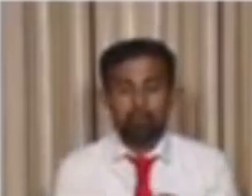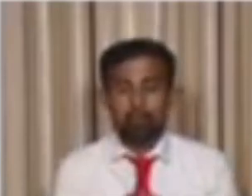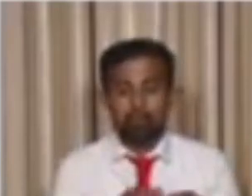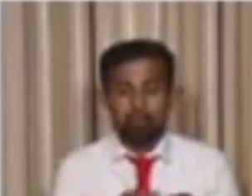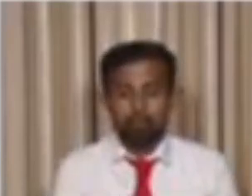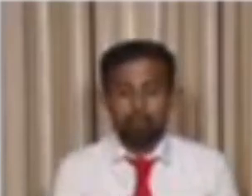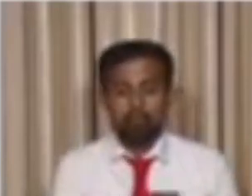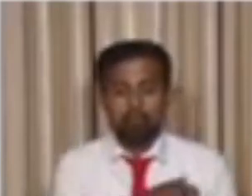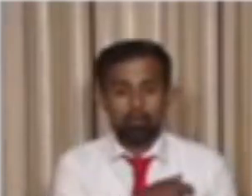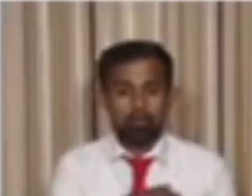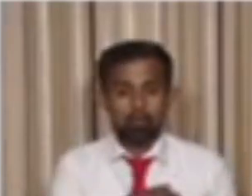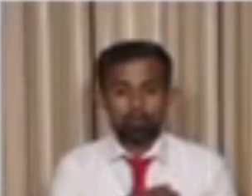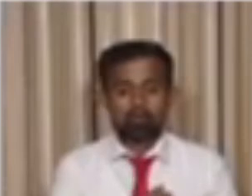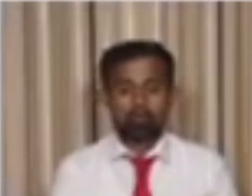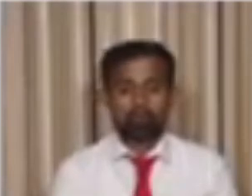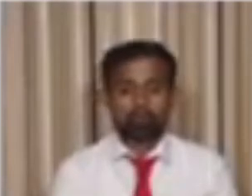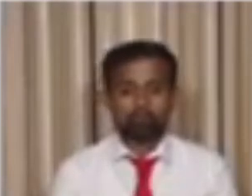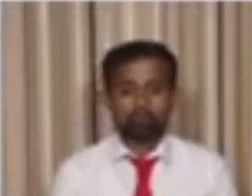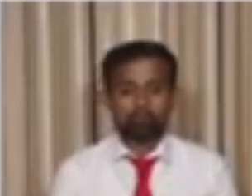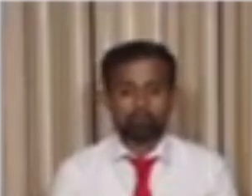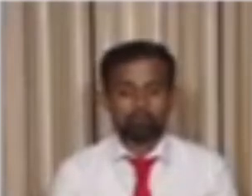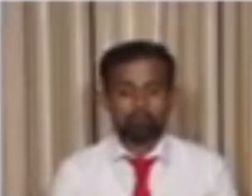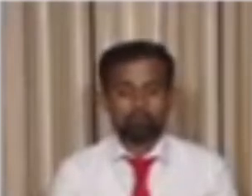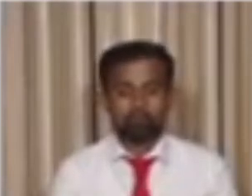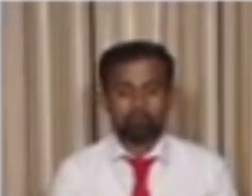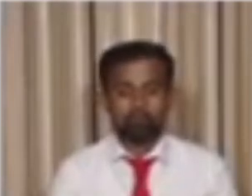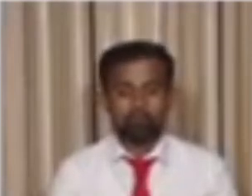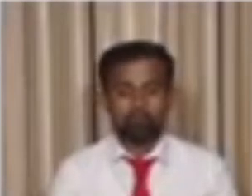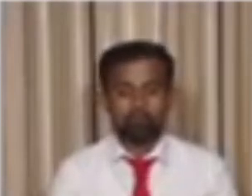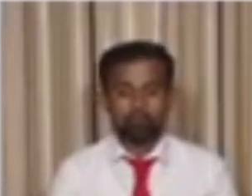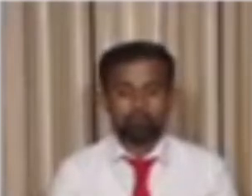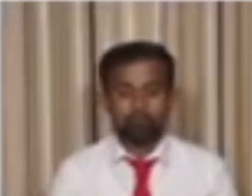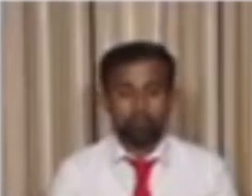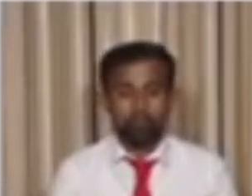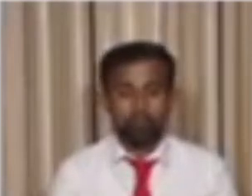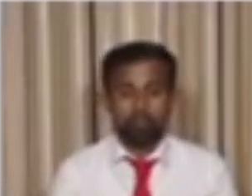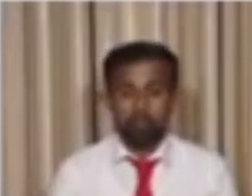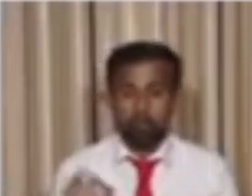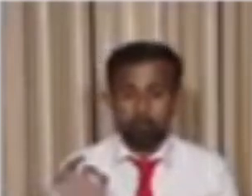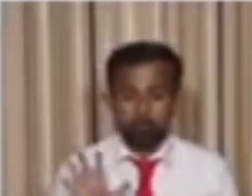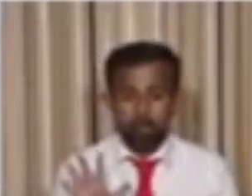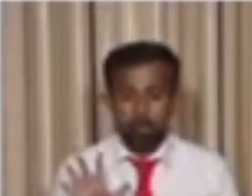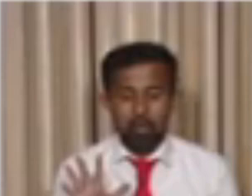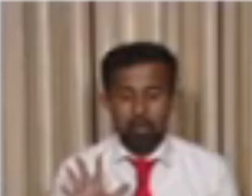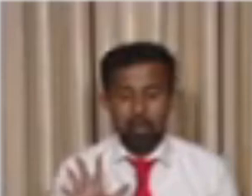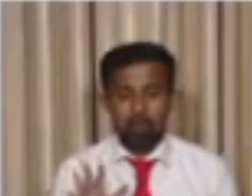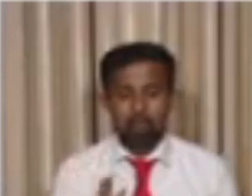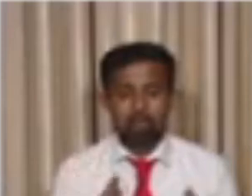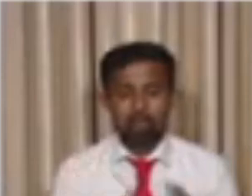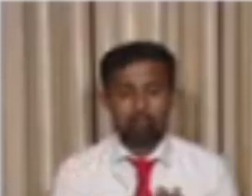residency, because that is the condition that normally any country, any person who goes to another country, if you can show residency for